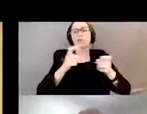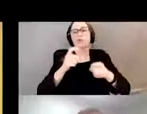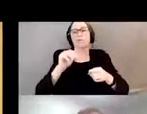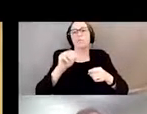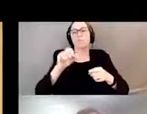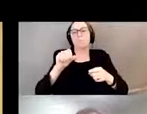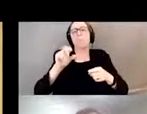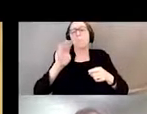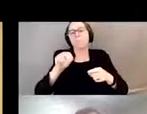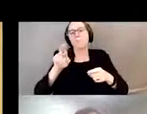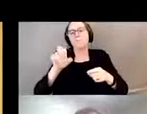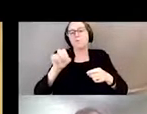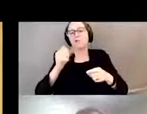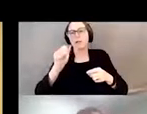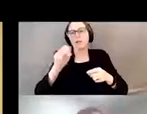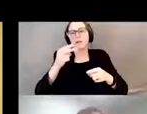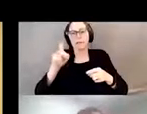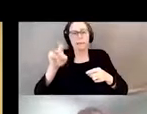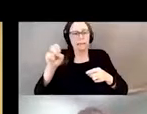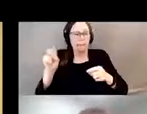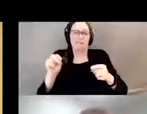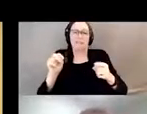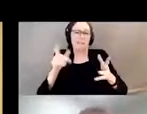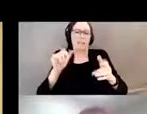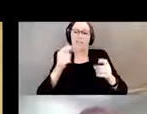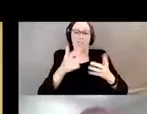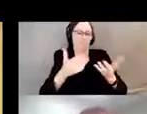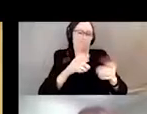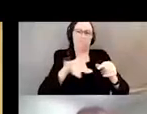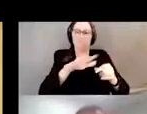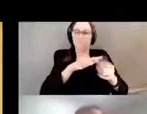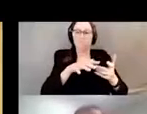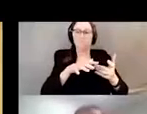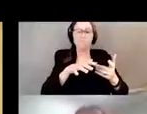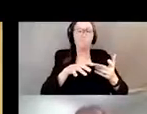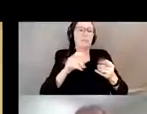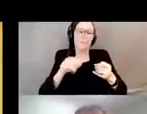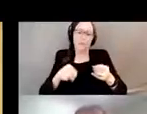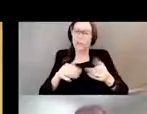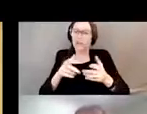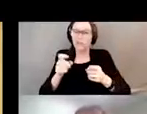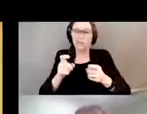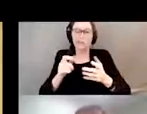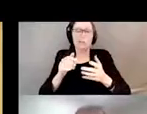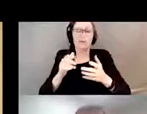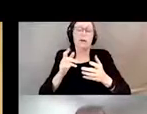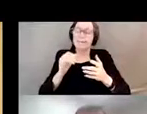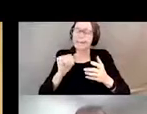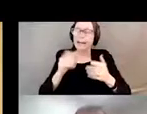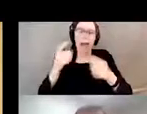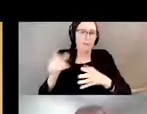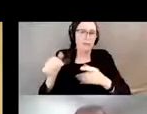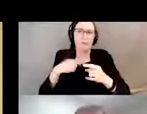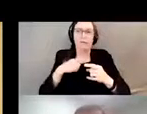very limited zone of control. Unfortunately, that's going to happen when coalition forces come in